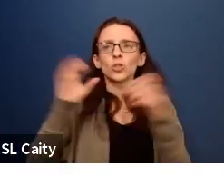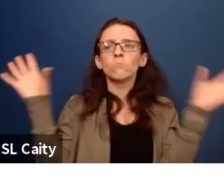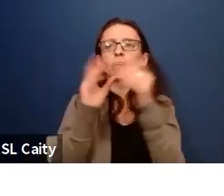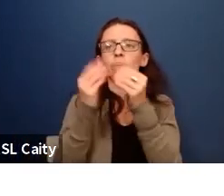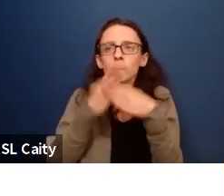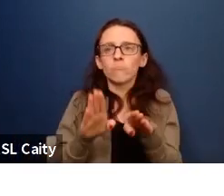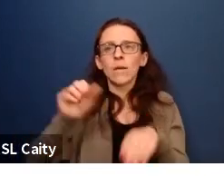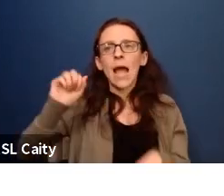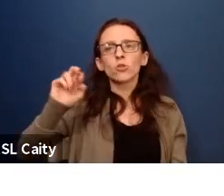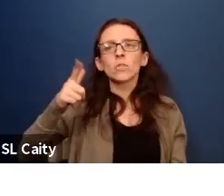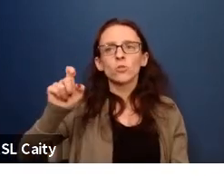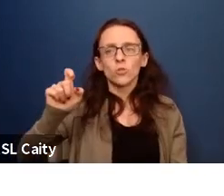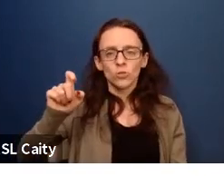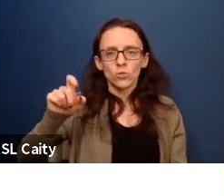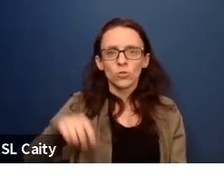from